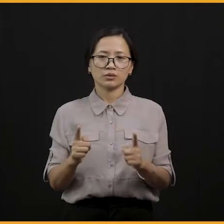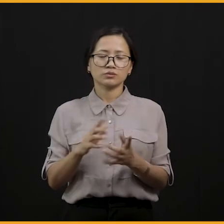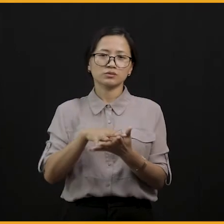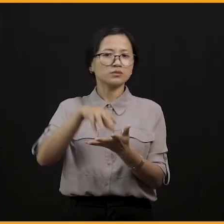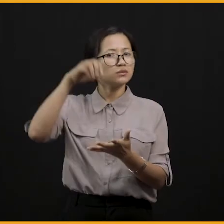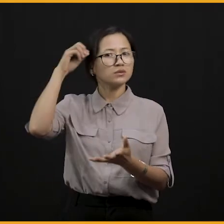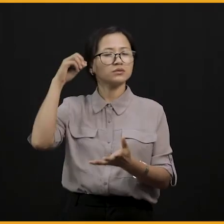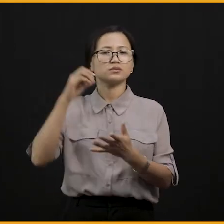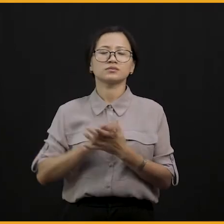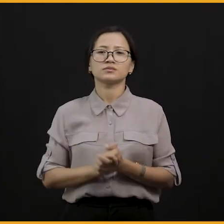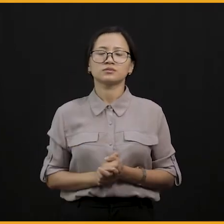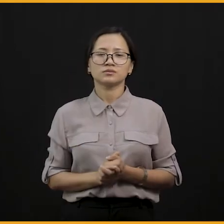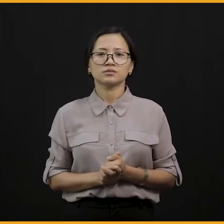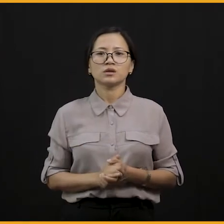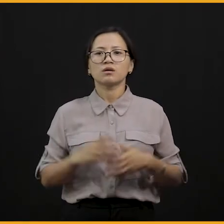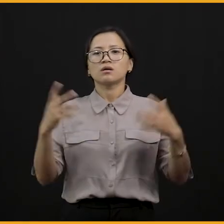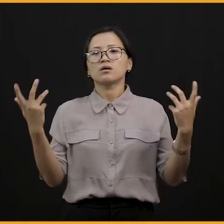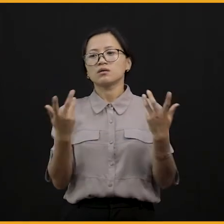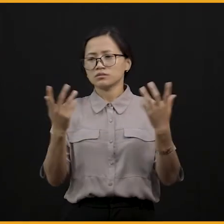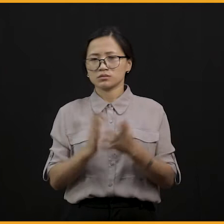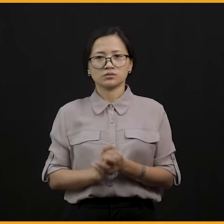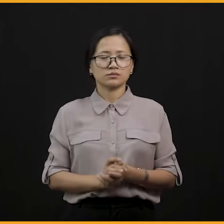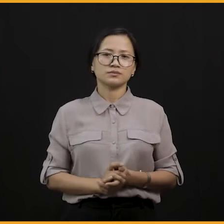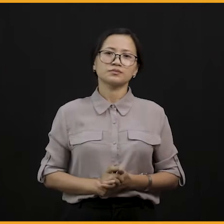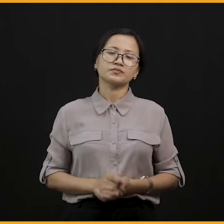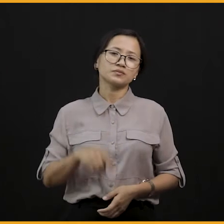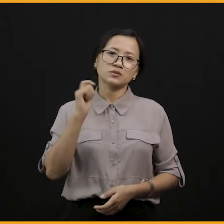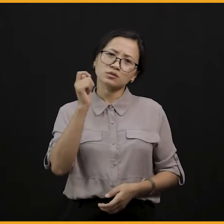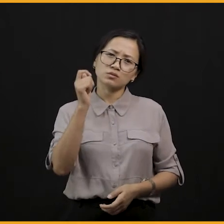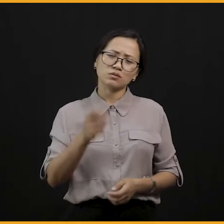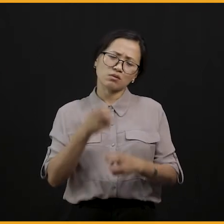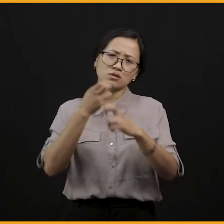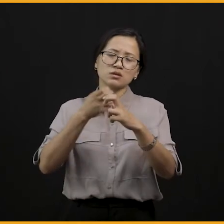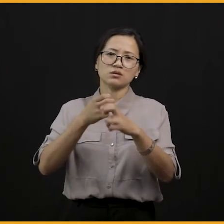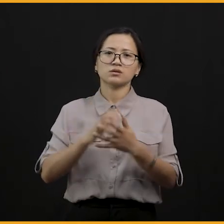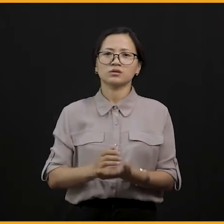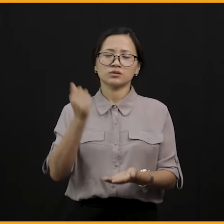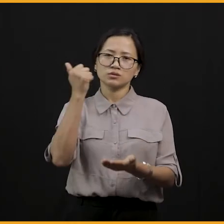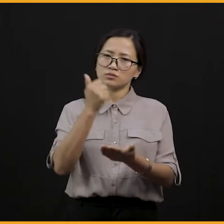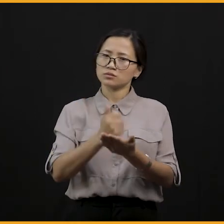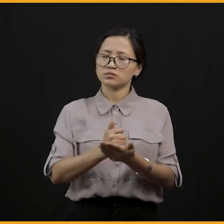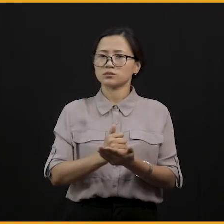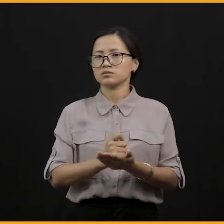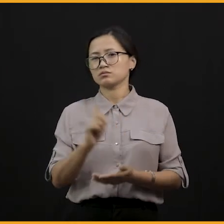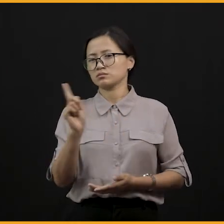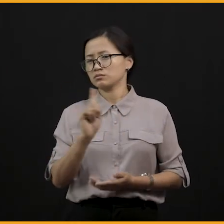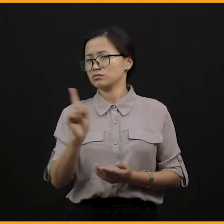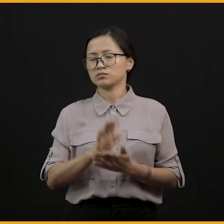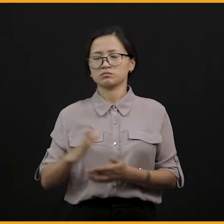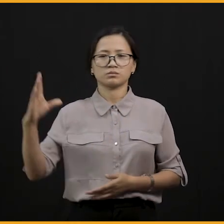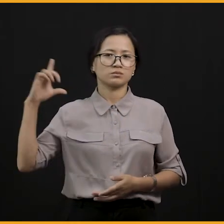also learned how to work hard, right? We have learned that one should never